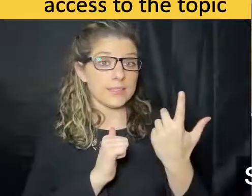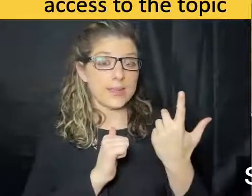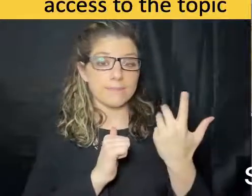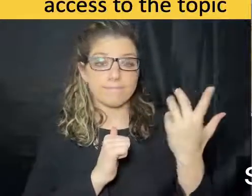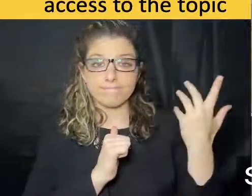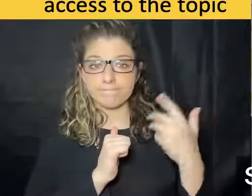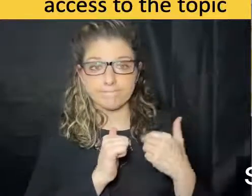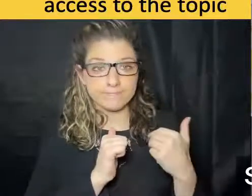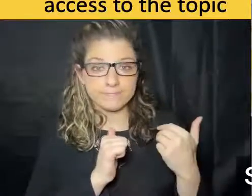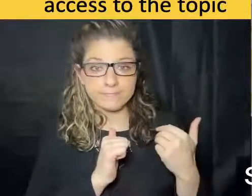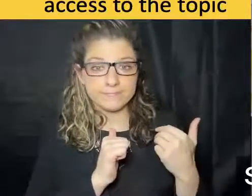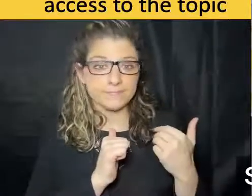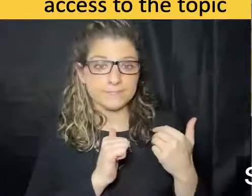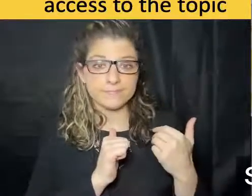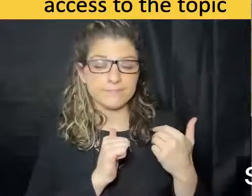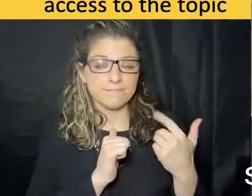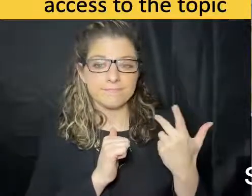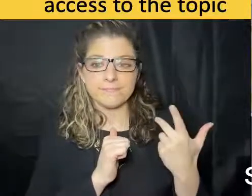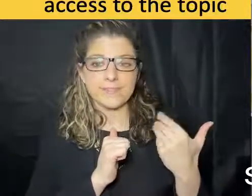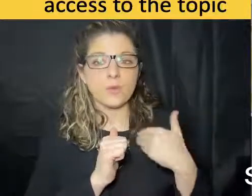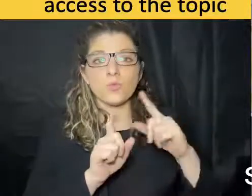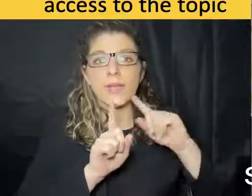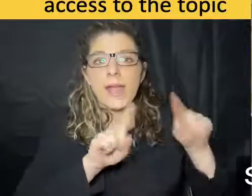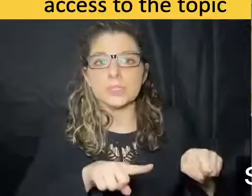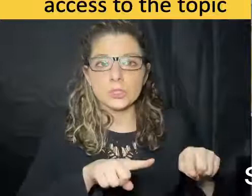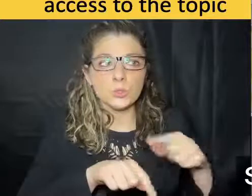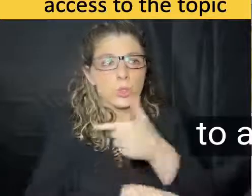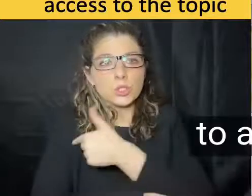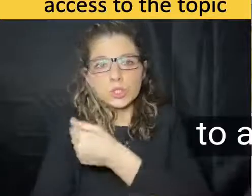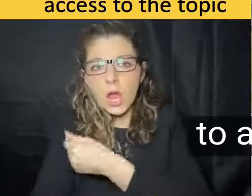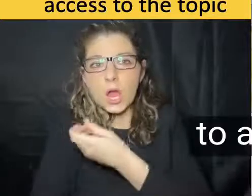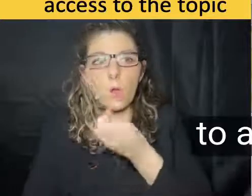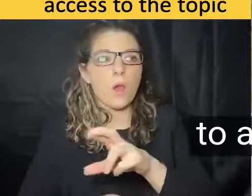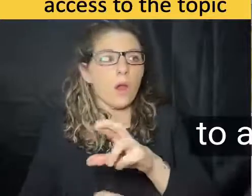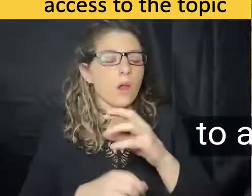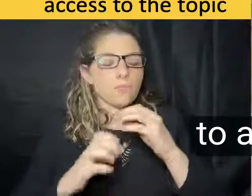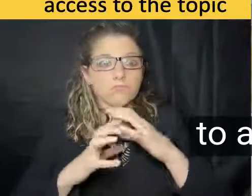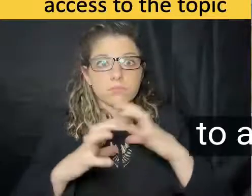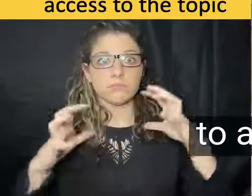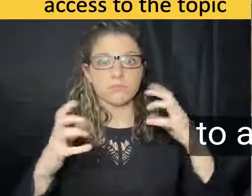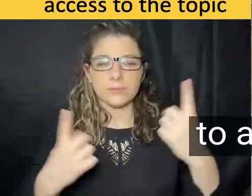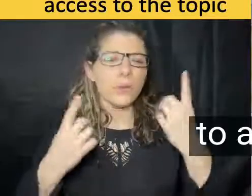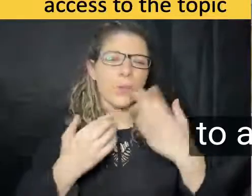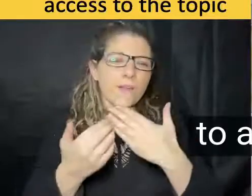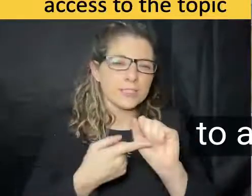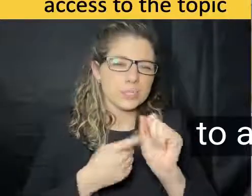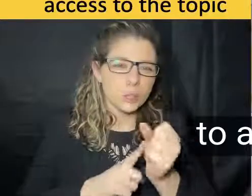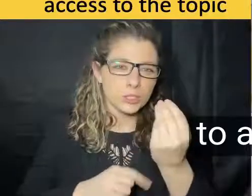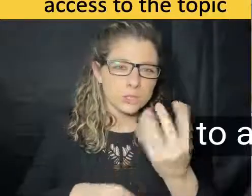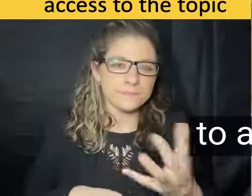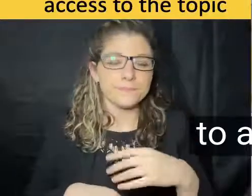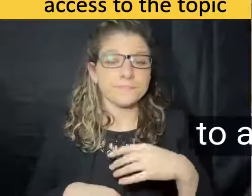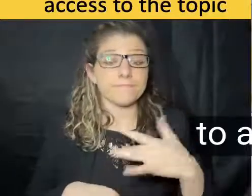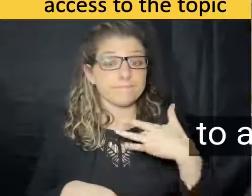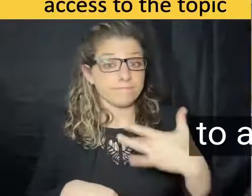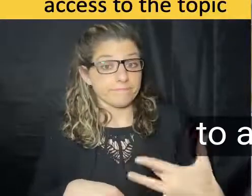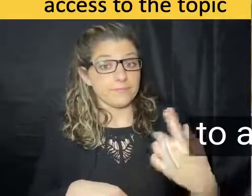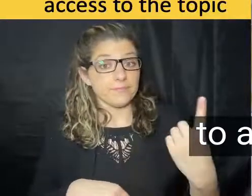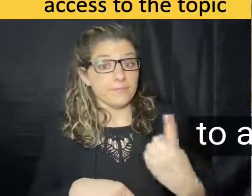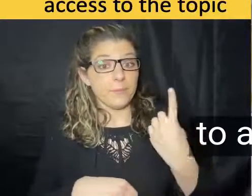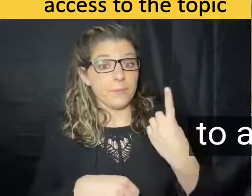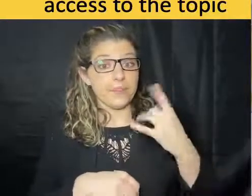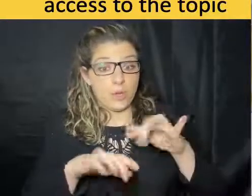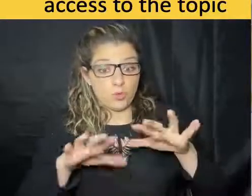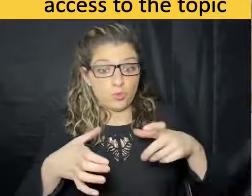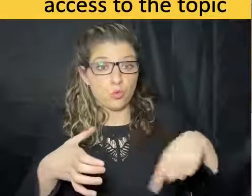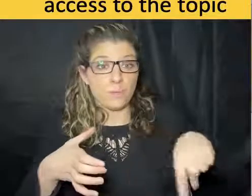somebody, let's say who's had a reaction to a shot, or whatever the situation is, likelihood is